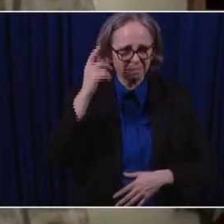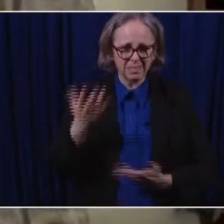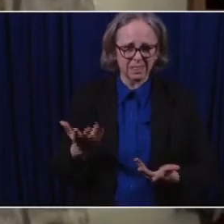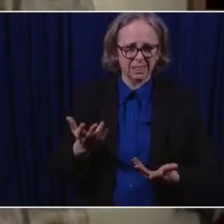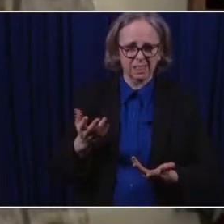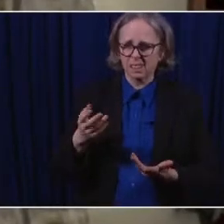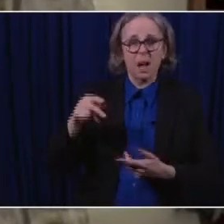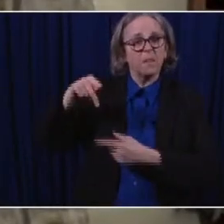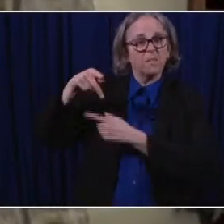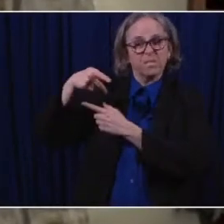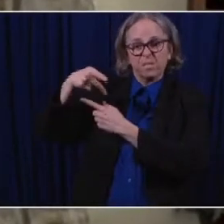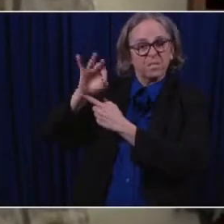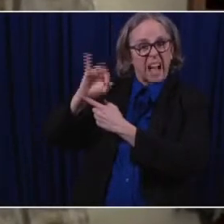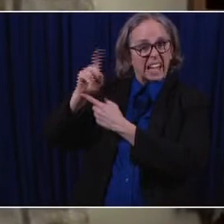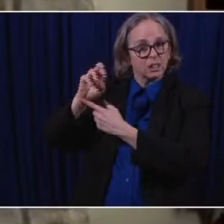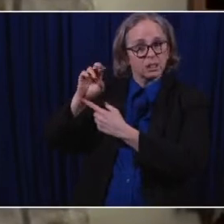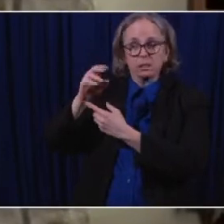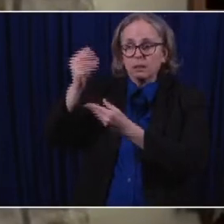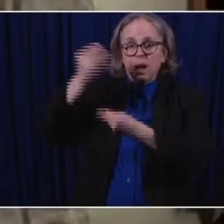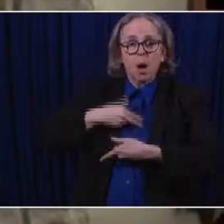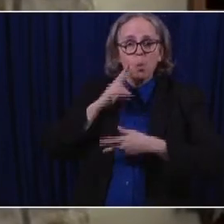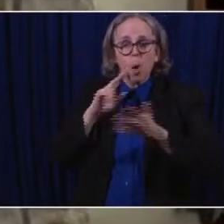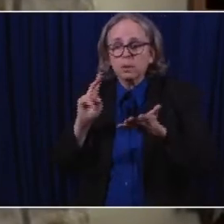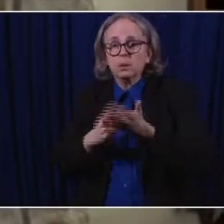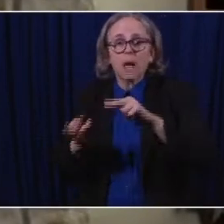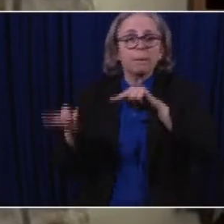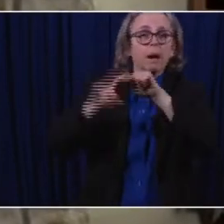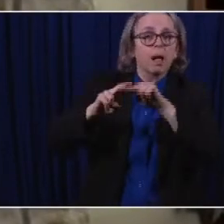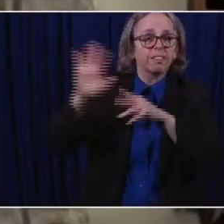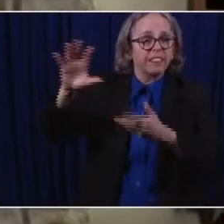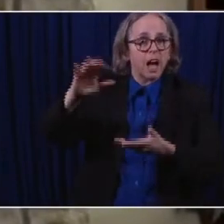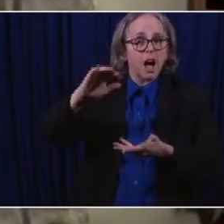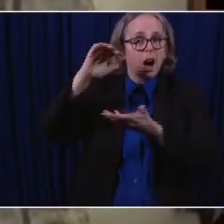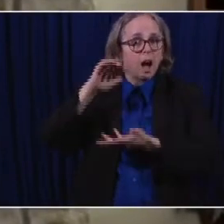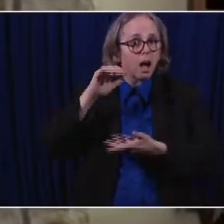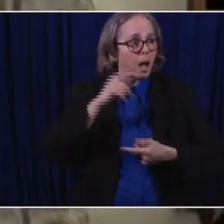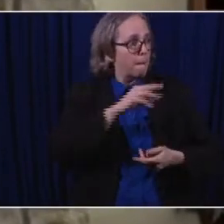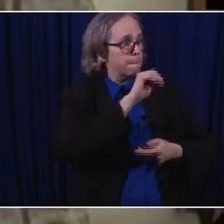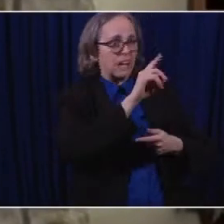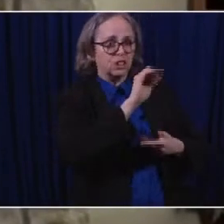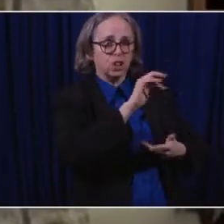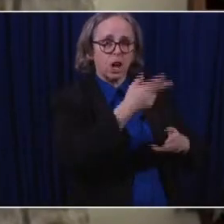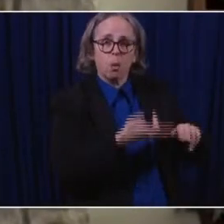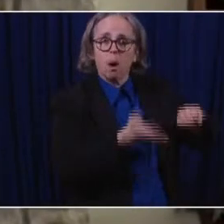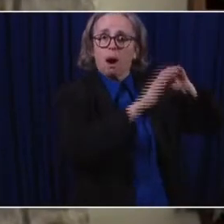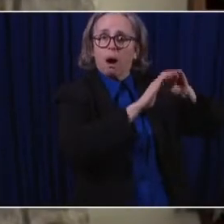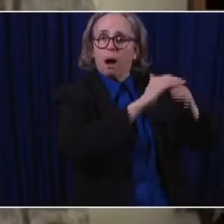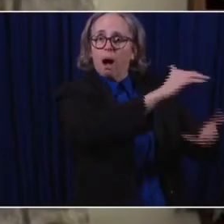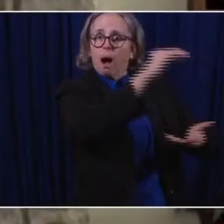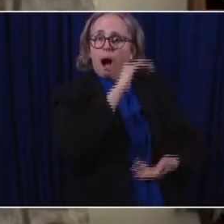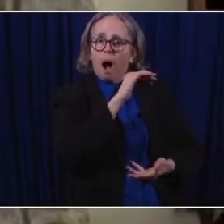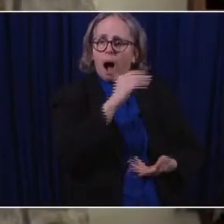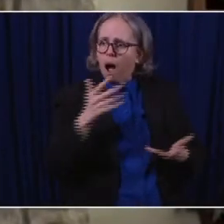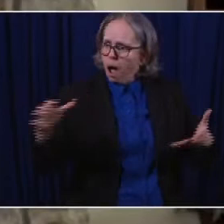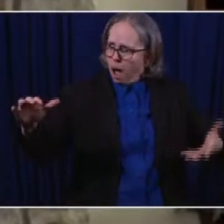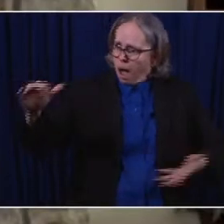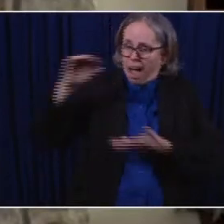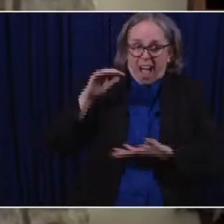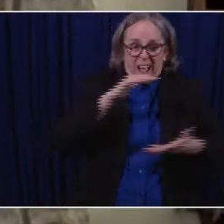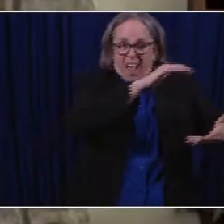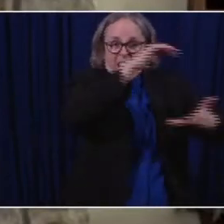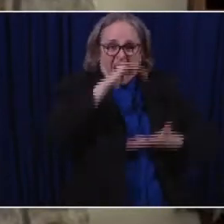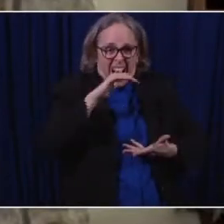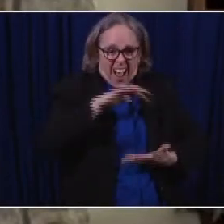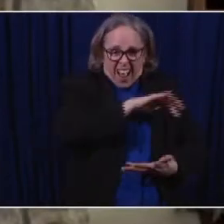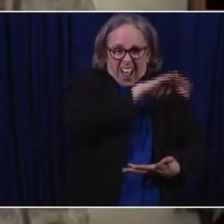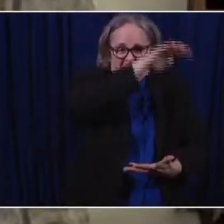we'll be double what we are today. That's a big boost. Moderna has already increased. They're going to increase in the future. Johnson & Johnson, we hope will be